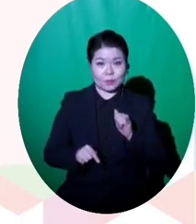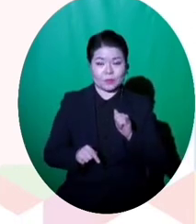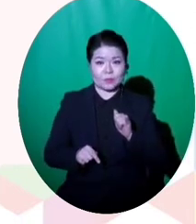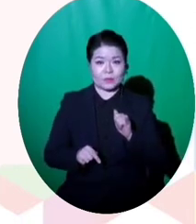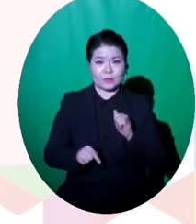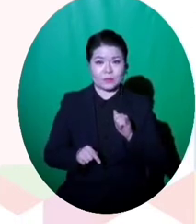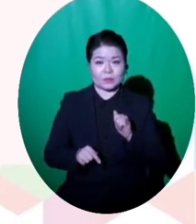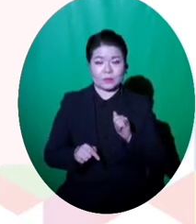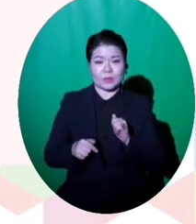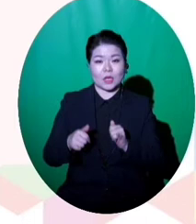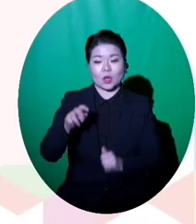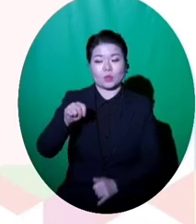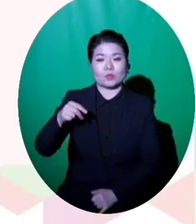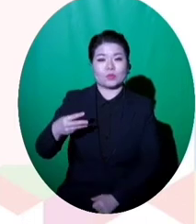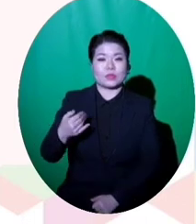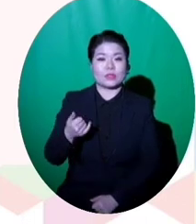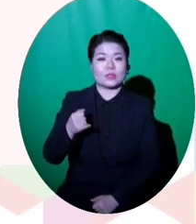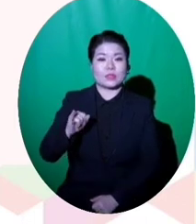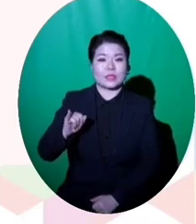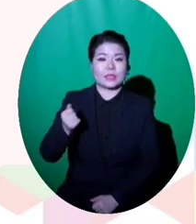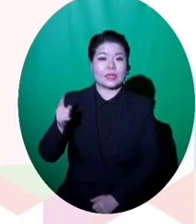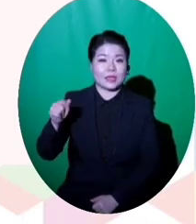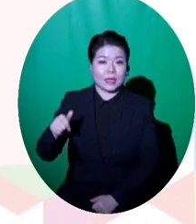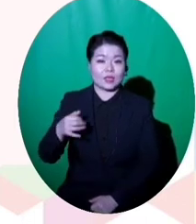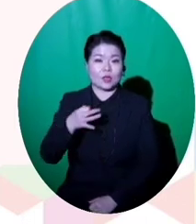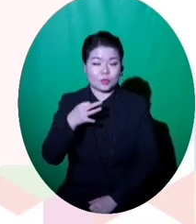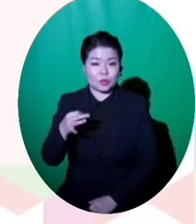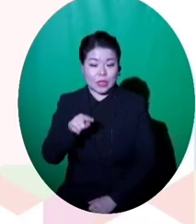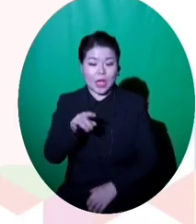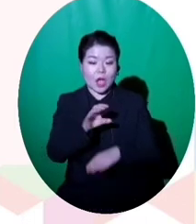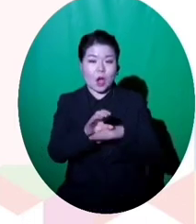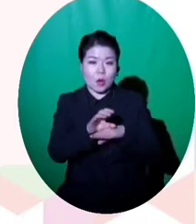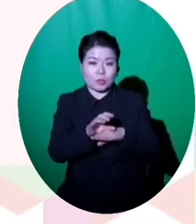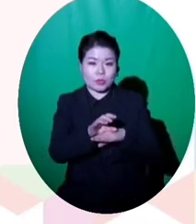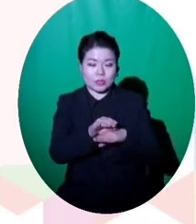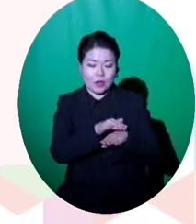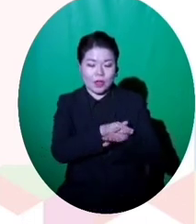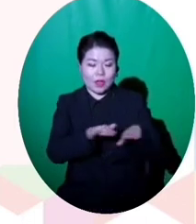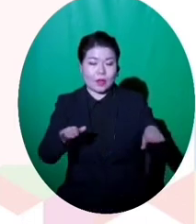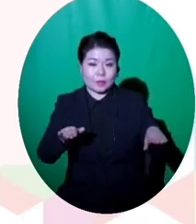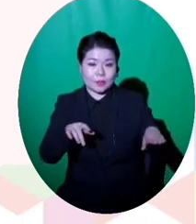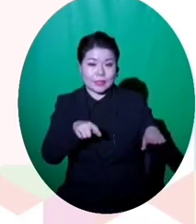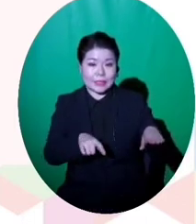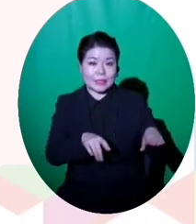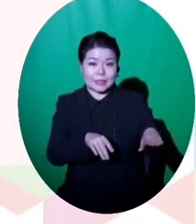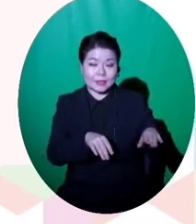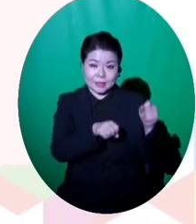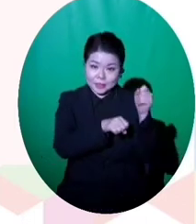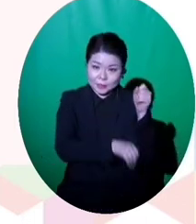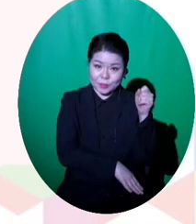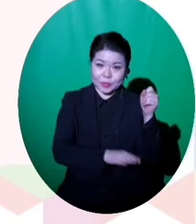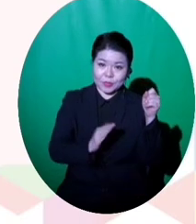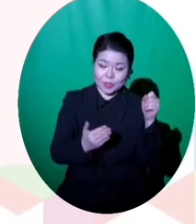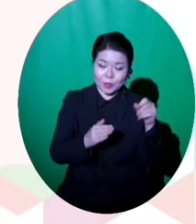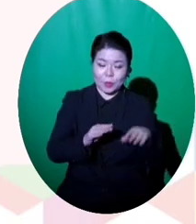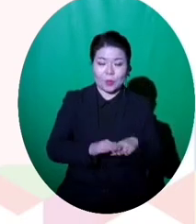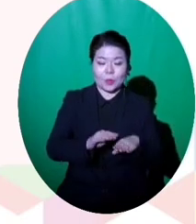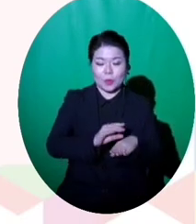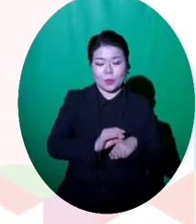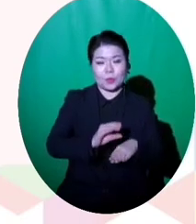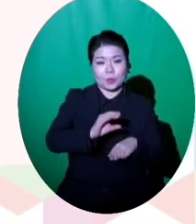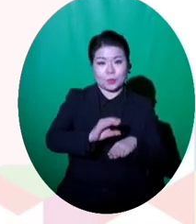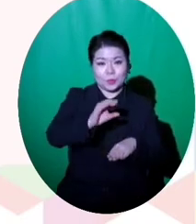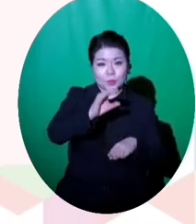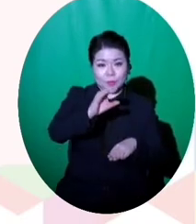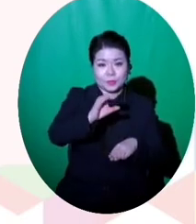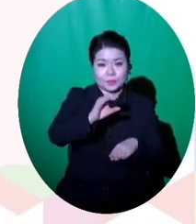And we beam through all these levels of abstraction, and we have code, we have algorithm and applications and